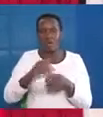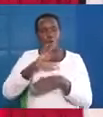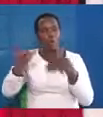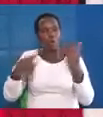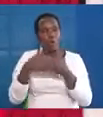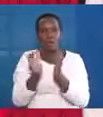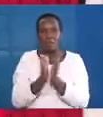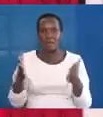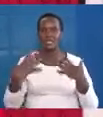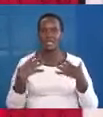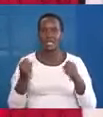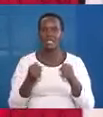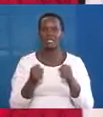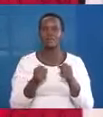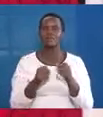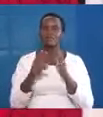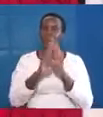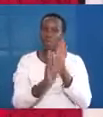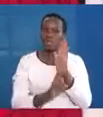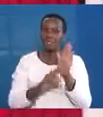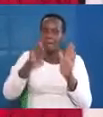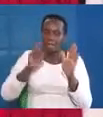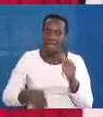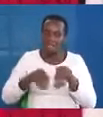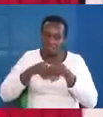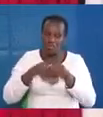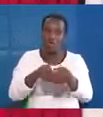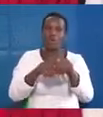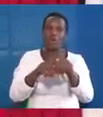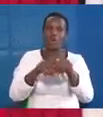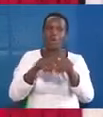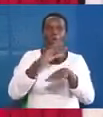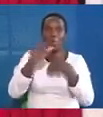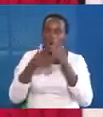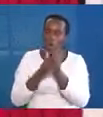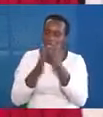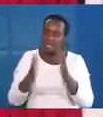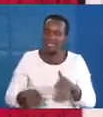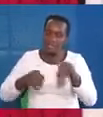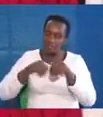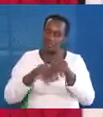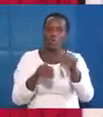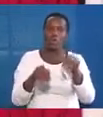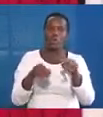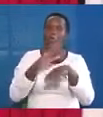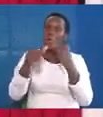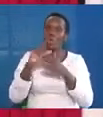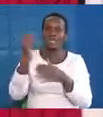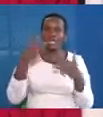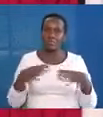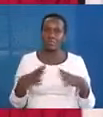to by all Kenyans, by all leaders, irrespective of anyone's social